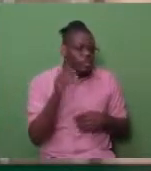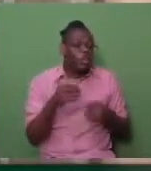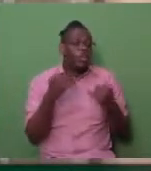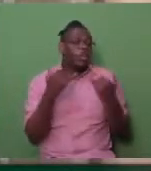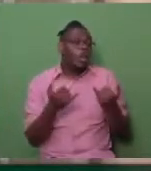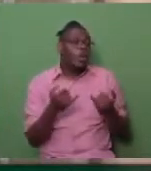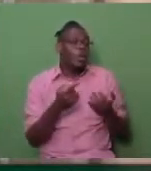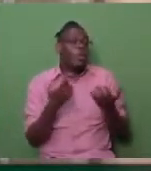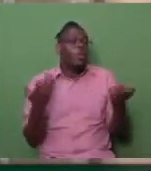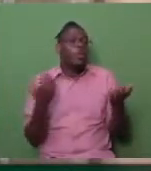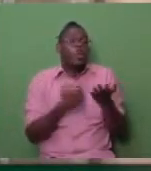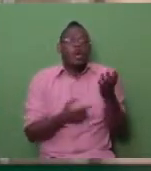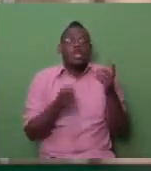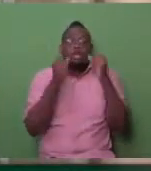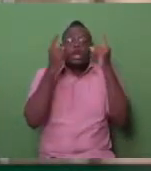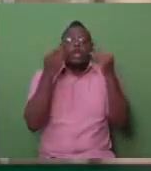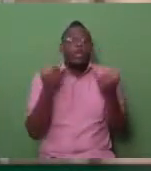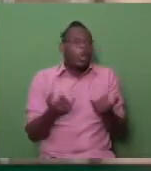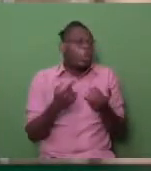that